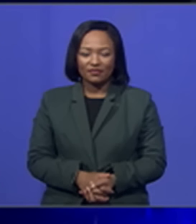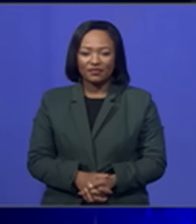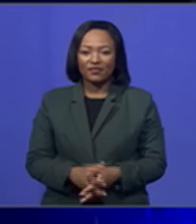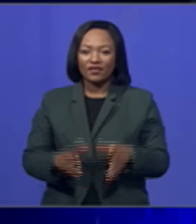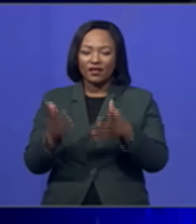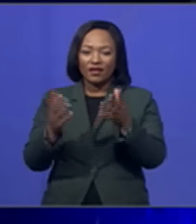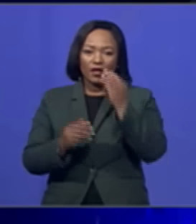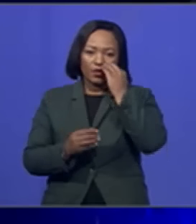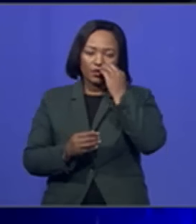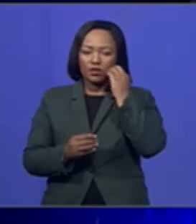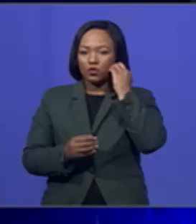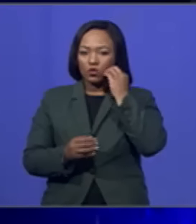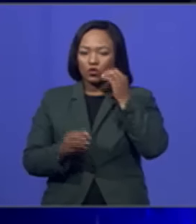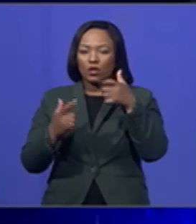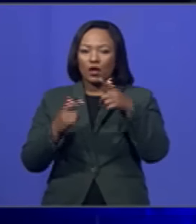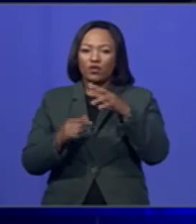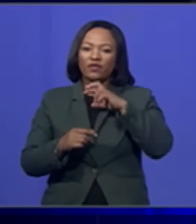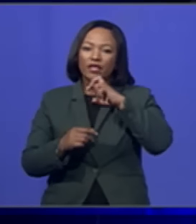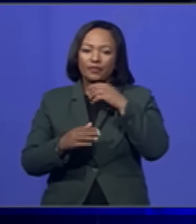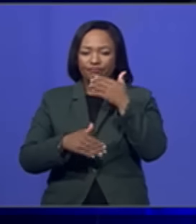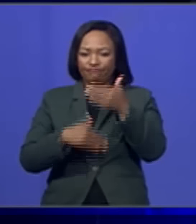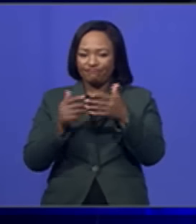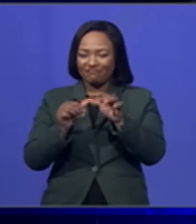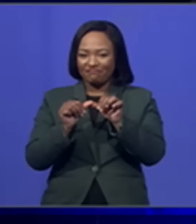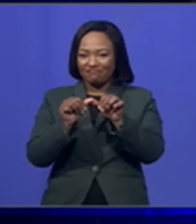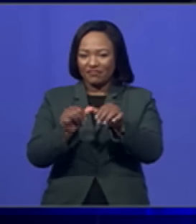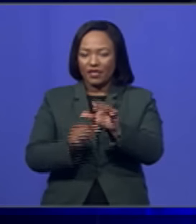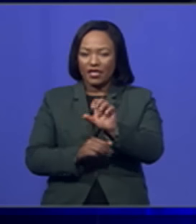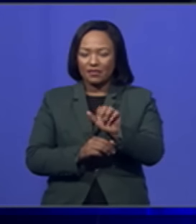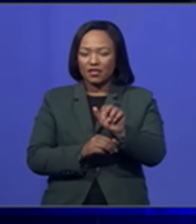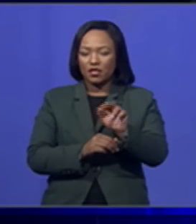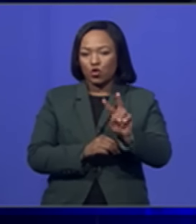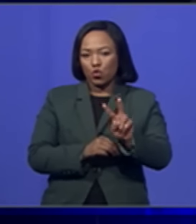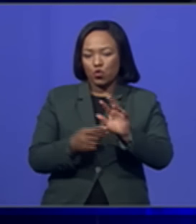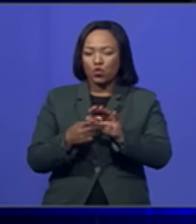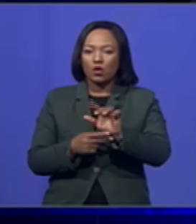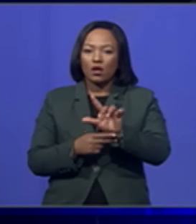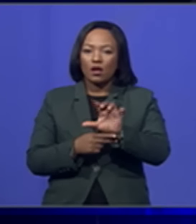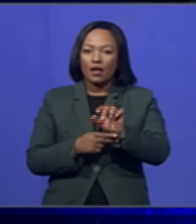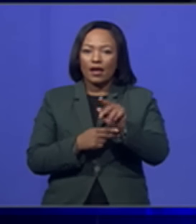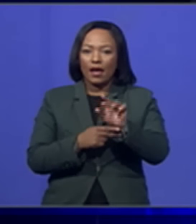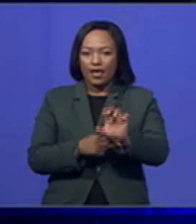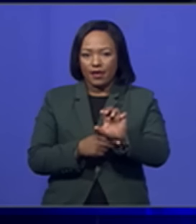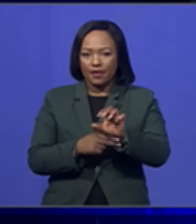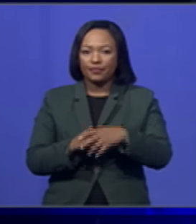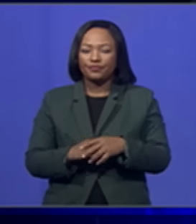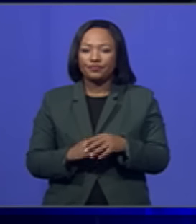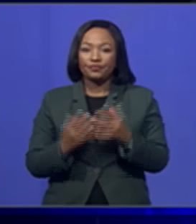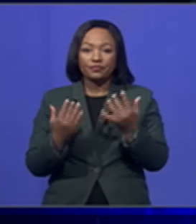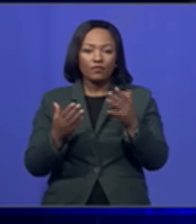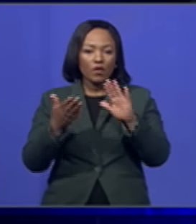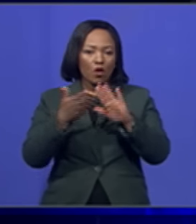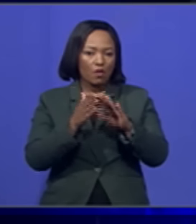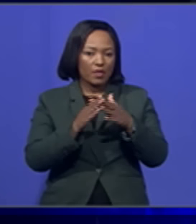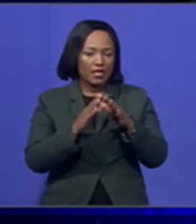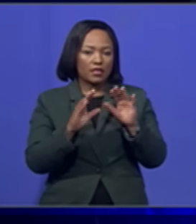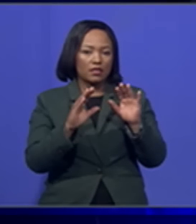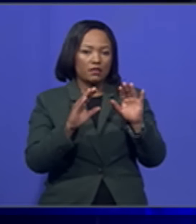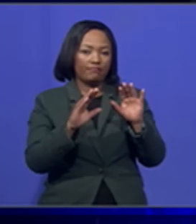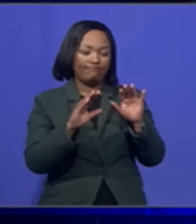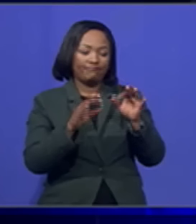Ditaba ka puo ya marena ya Sesotho di tswela pele ho SABC 2 lo lehae. Mekgatlo ya baahi e ipiletsa hore ho be le kopano ya ho